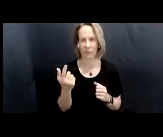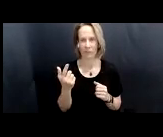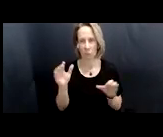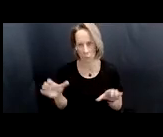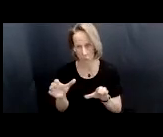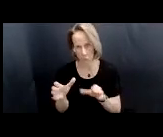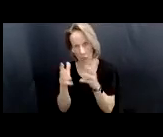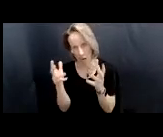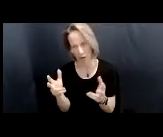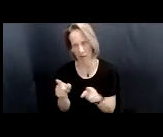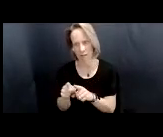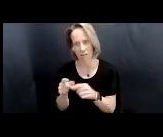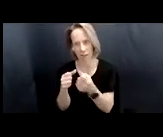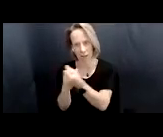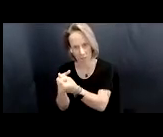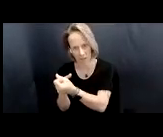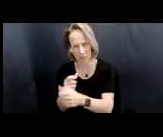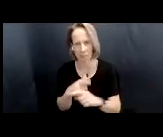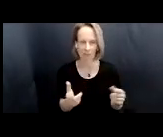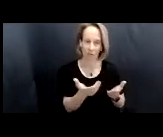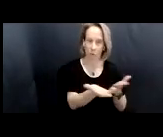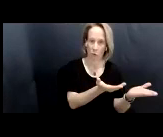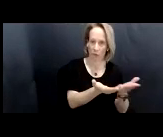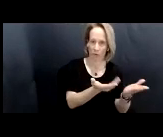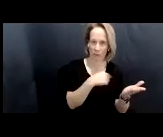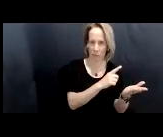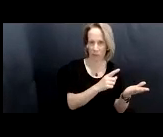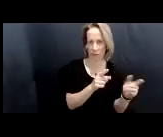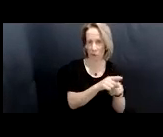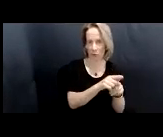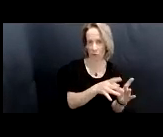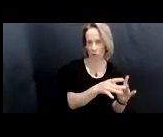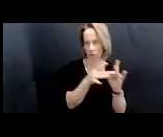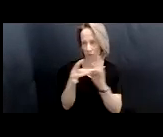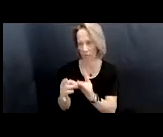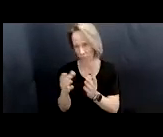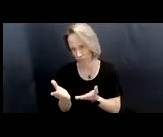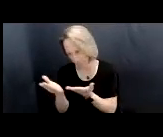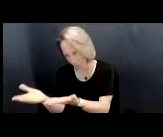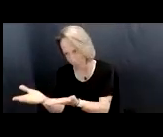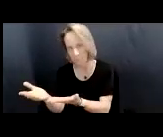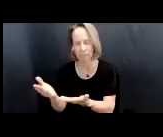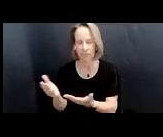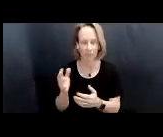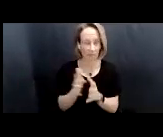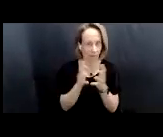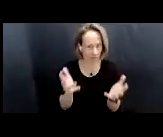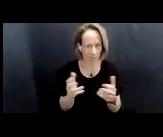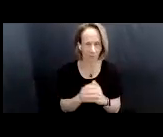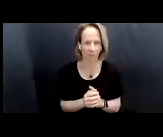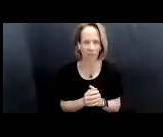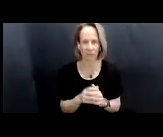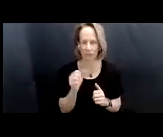organizations provide that perhaps we assist with specifically, there are a lot of them, right? And so I think that context is